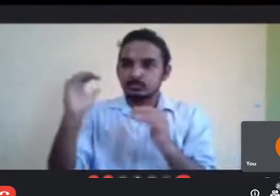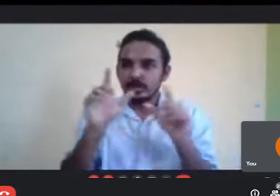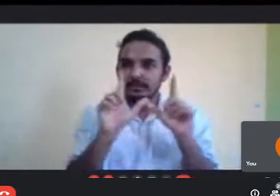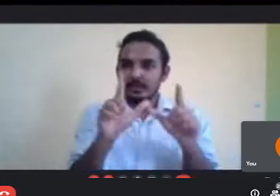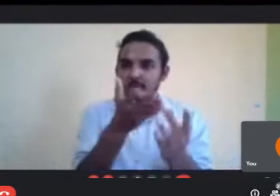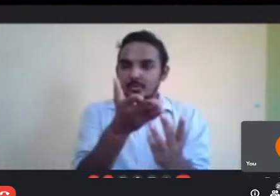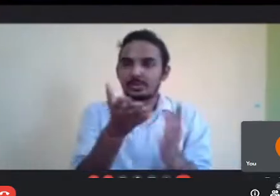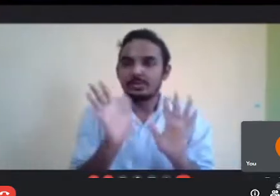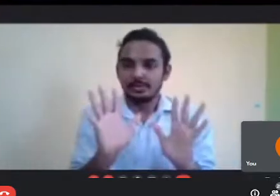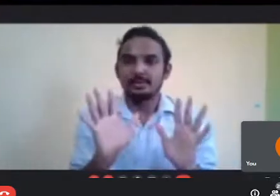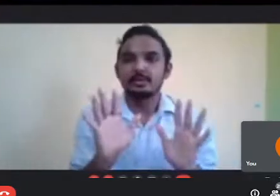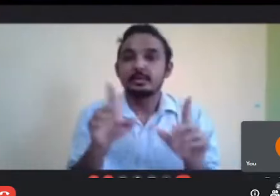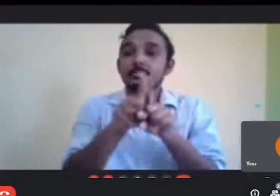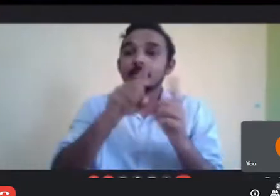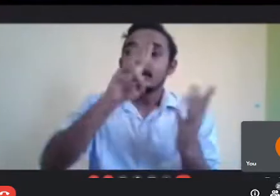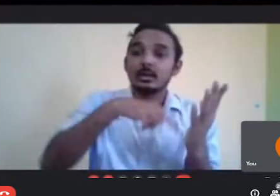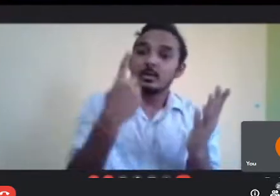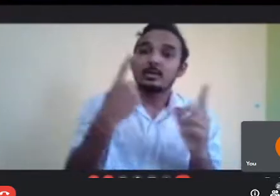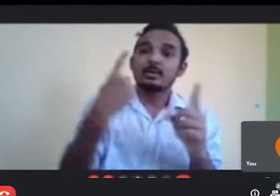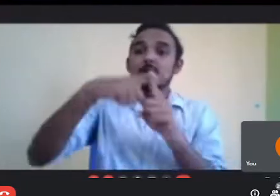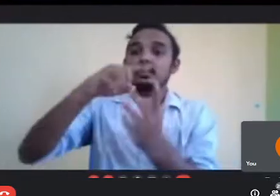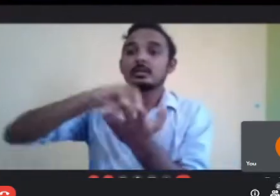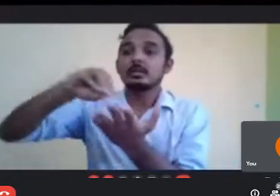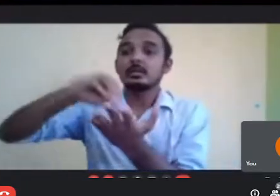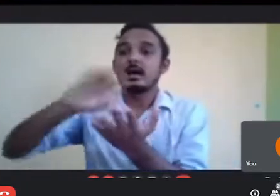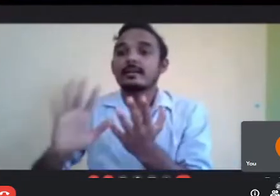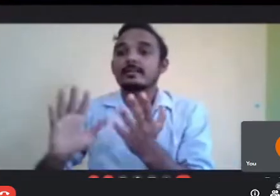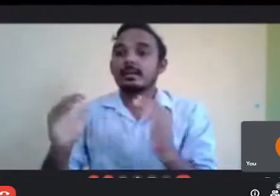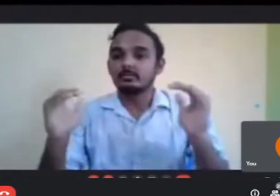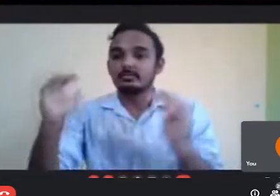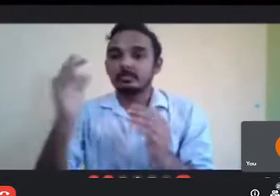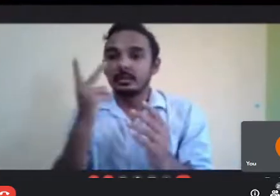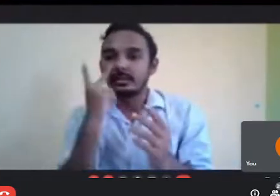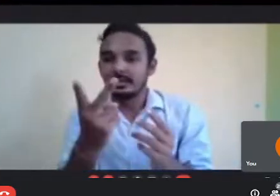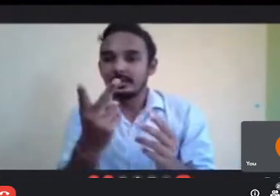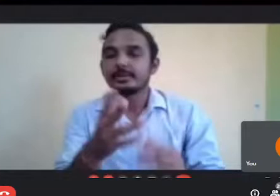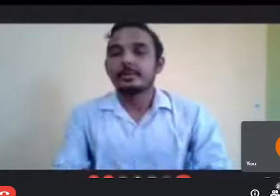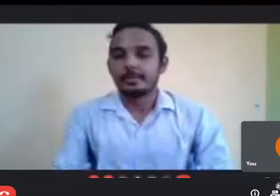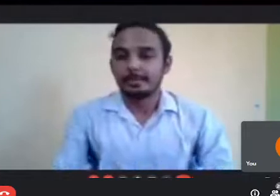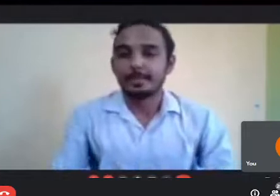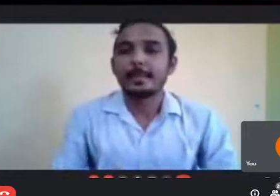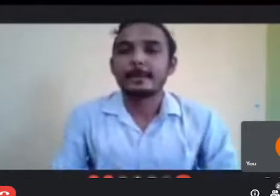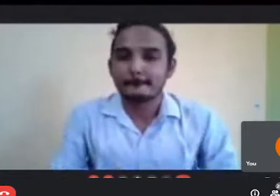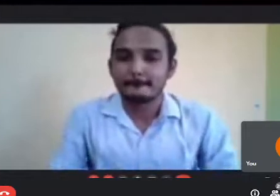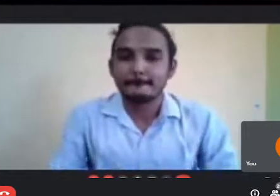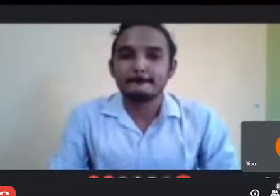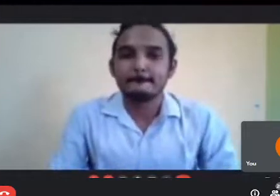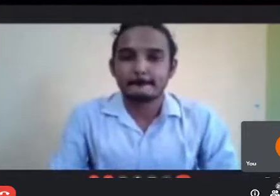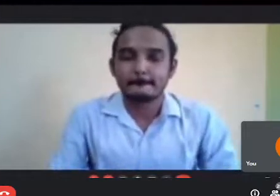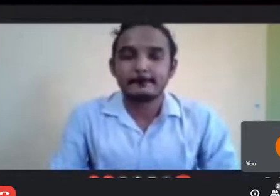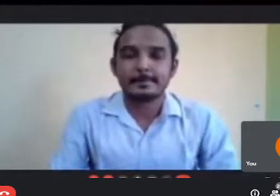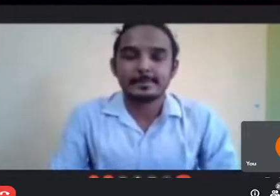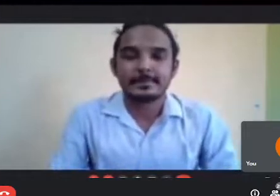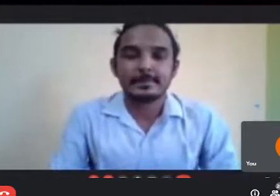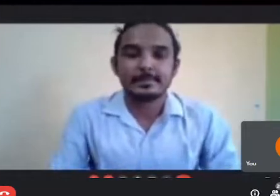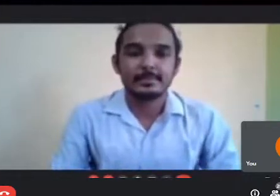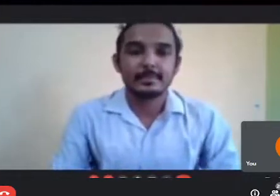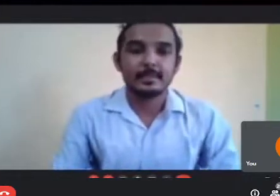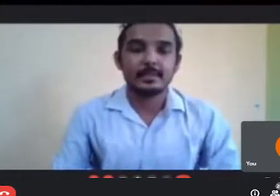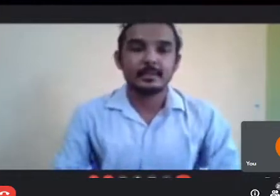Within 1 year of the students coming into school. And this is only the next, you will see in reading, writing as well,